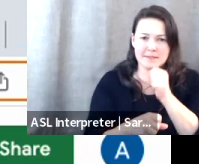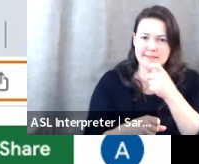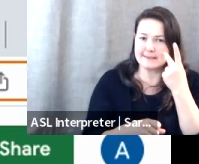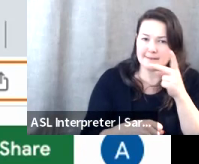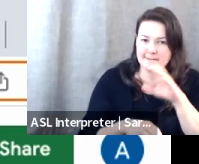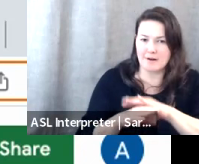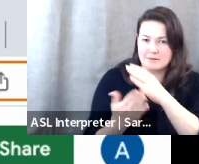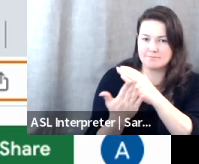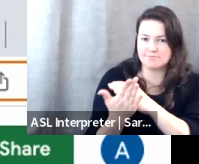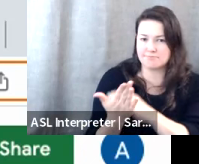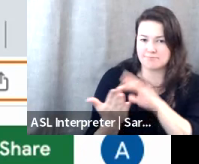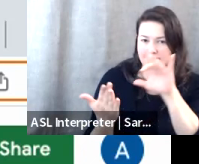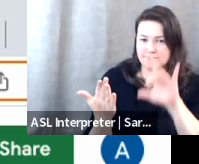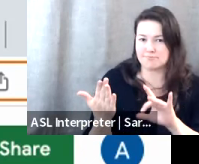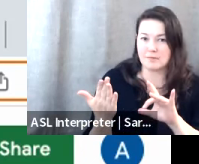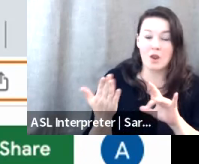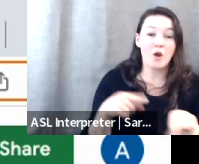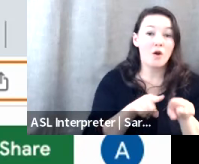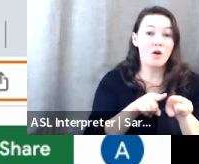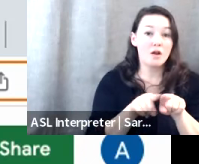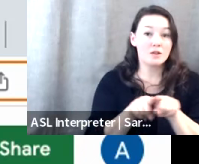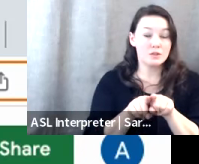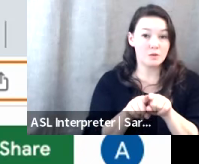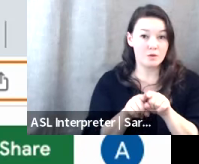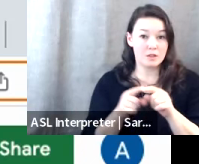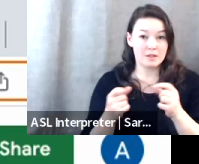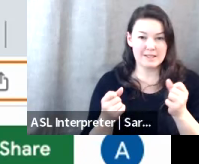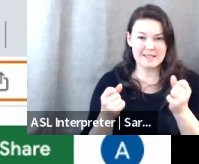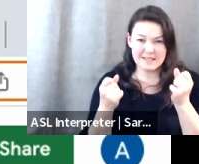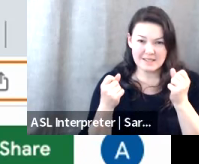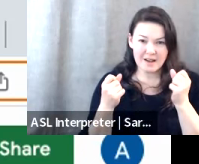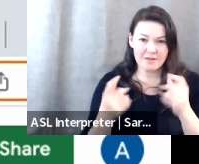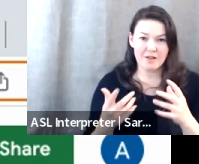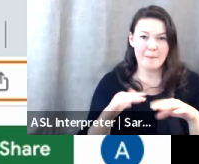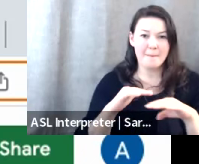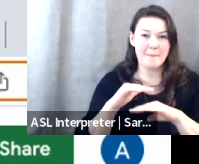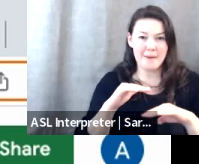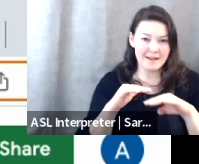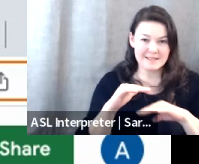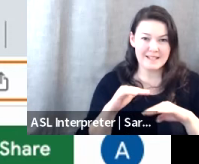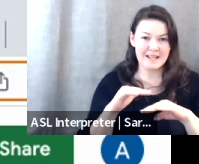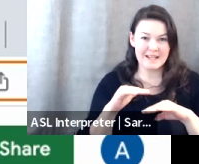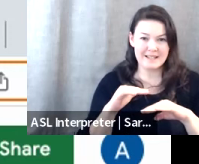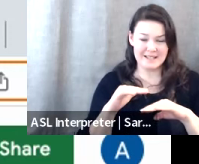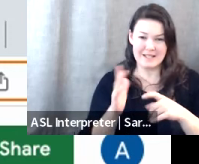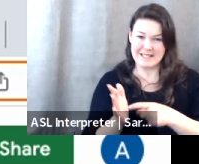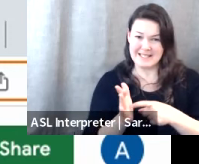And there's a number of basic needs categories that are under this,